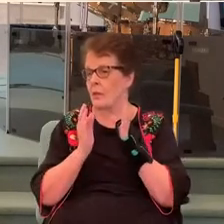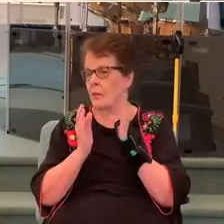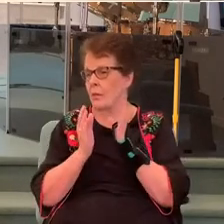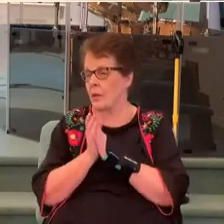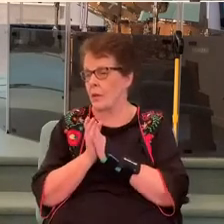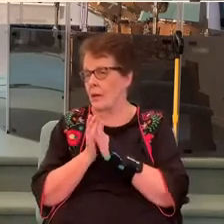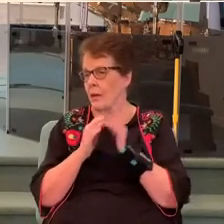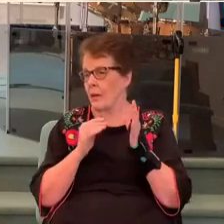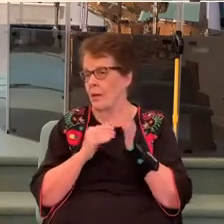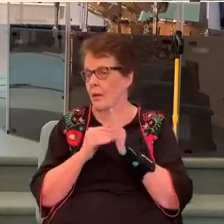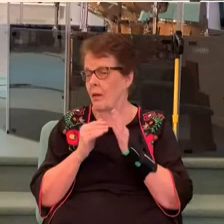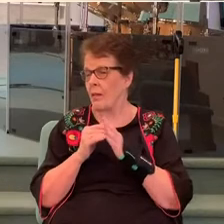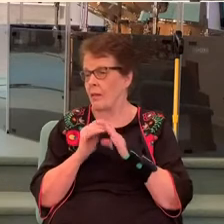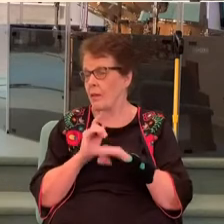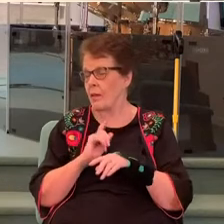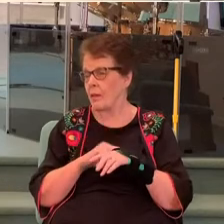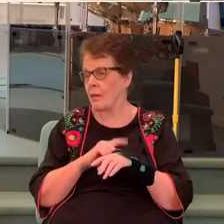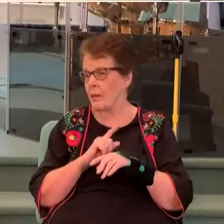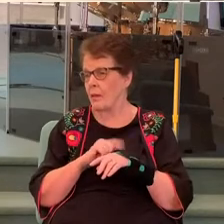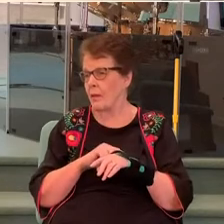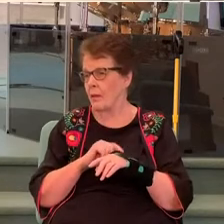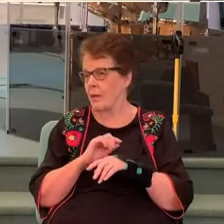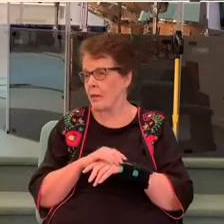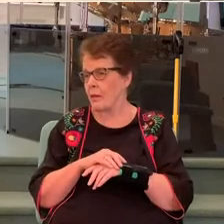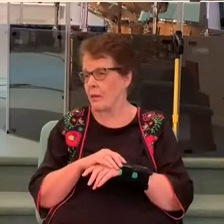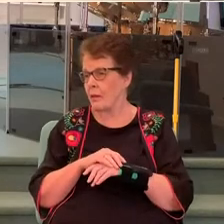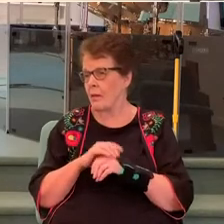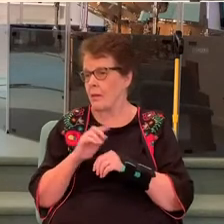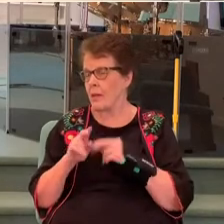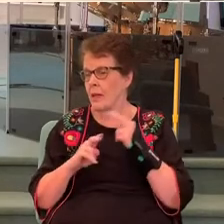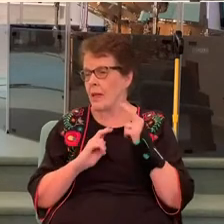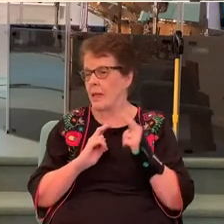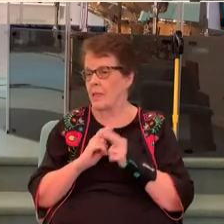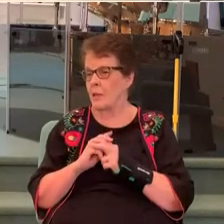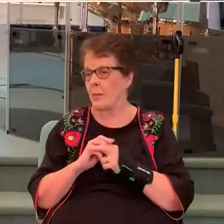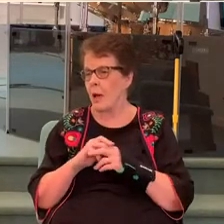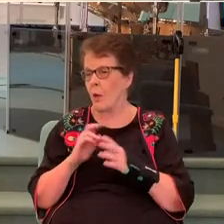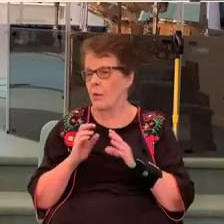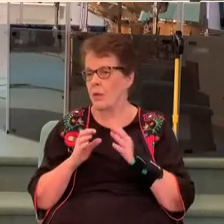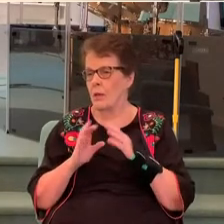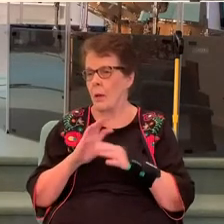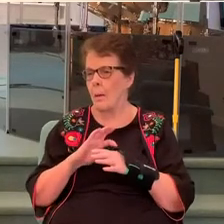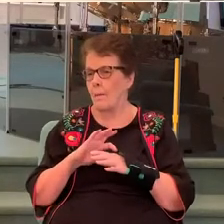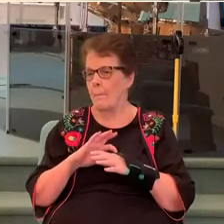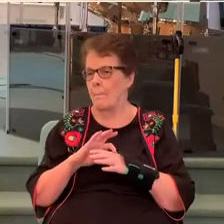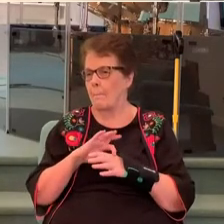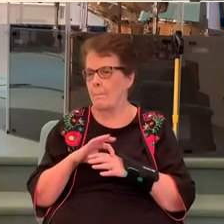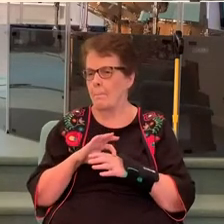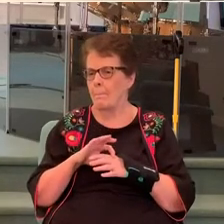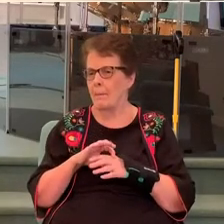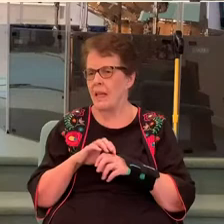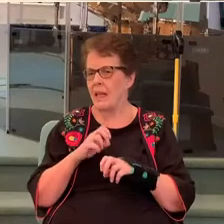and oftentimes it's literally over meat and potatoes and over nothing much of anything else.